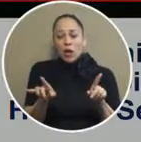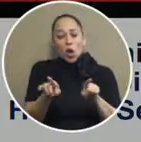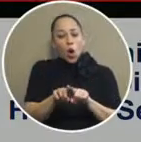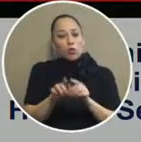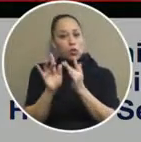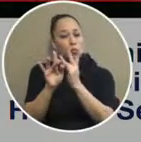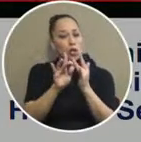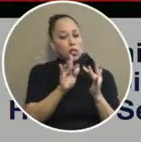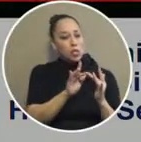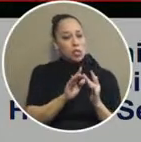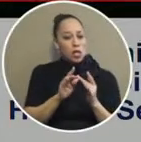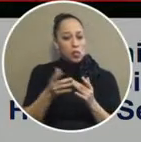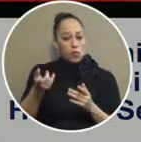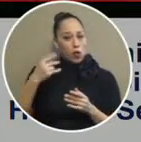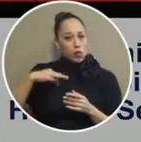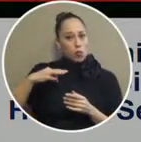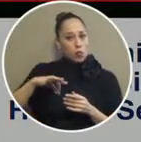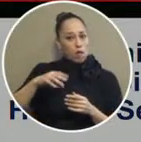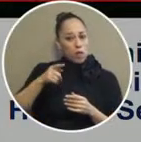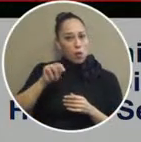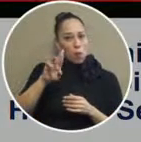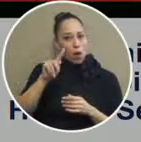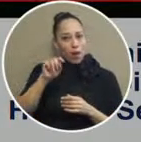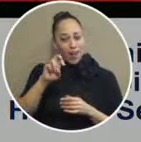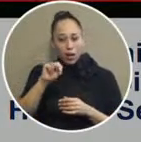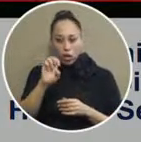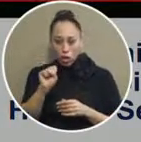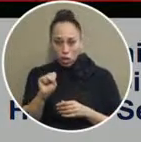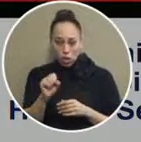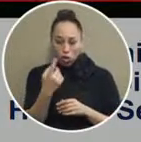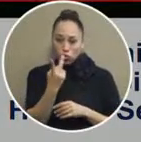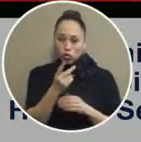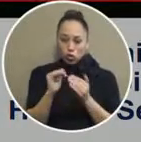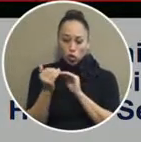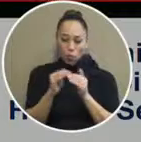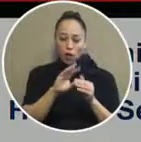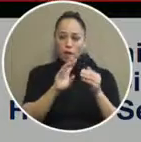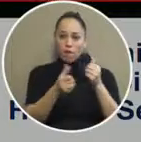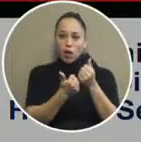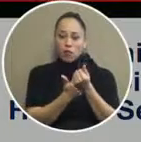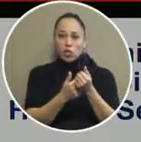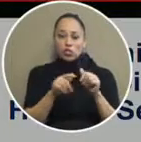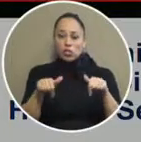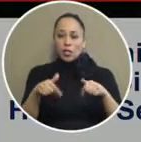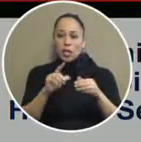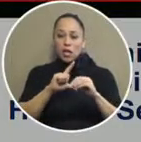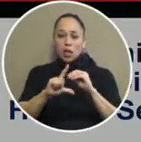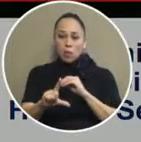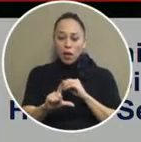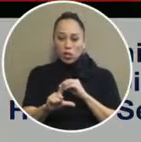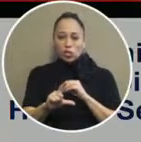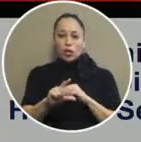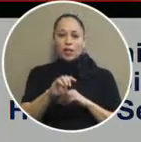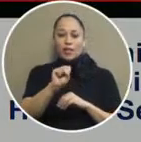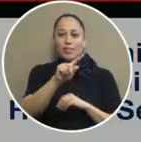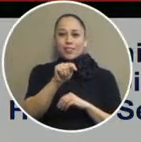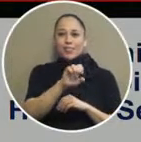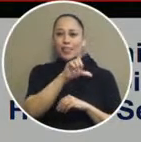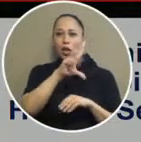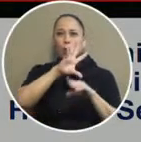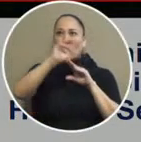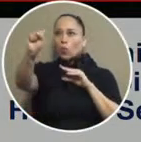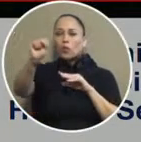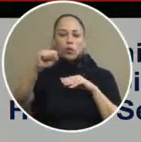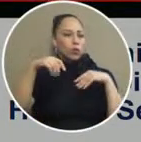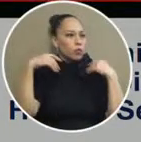reached out to our philanthropic partners. Our two community foundations here in El Paso have been stellar,